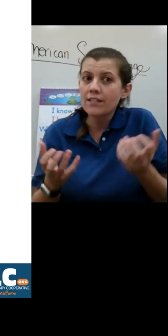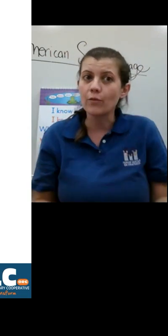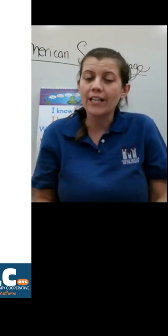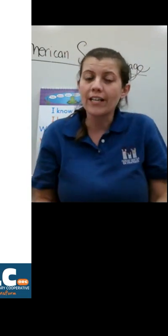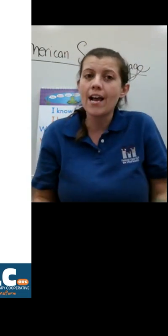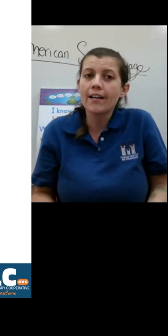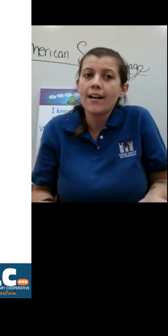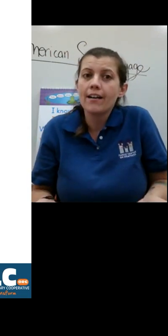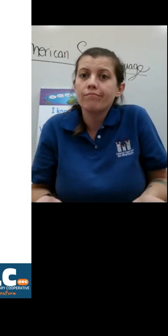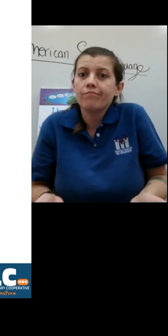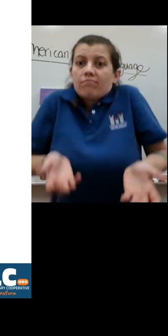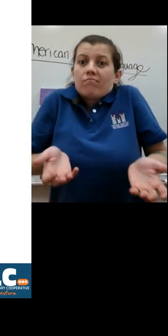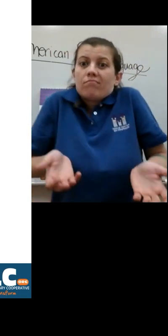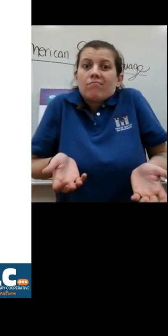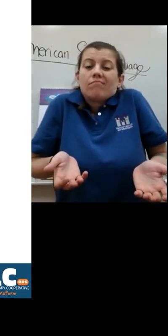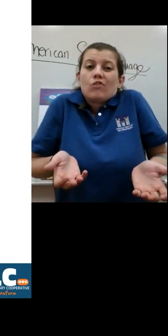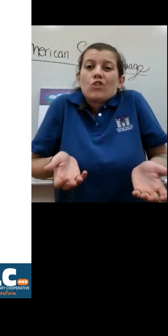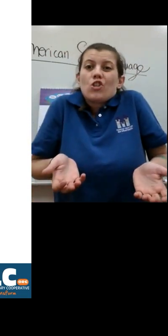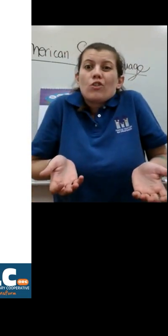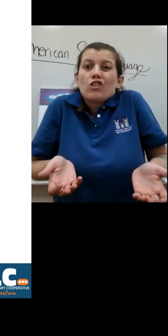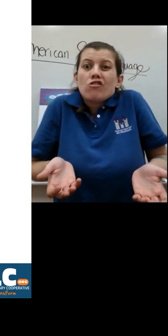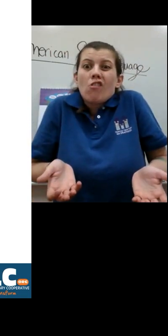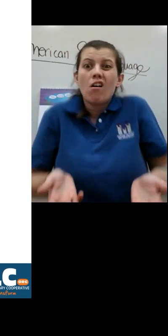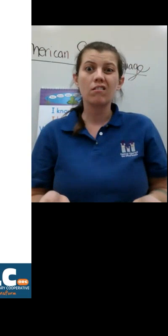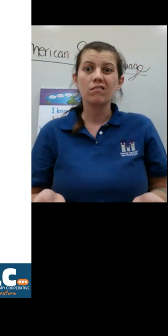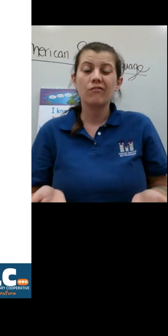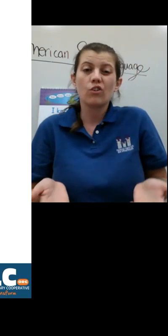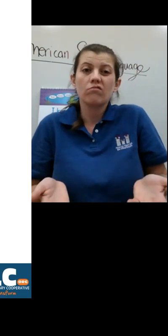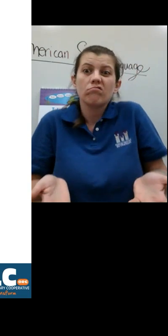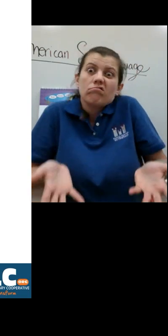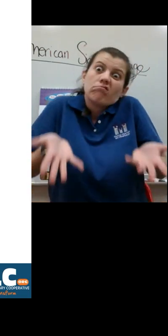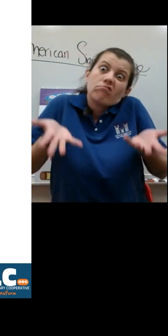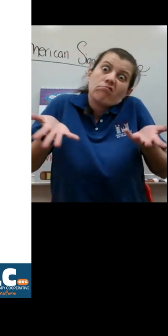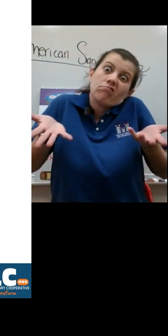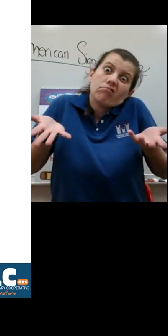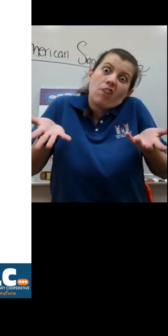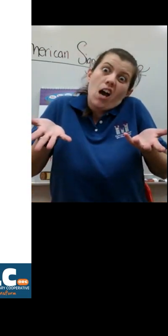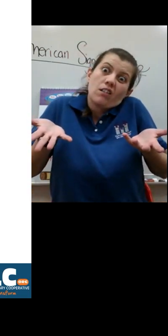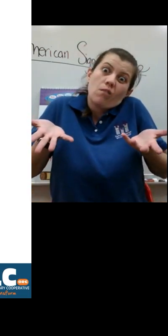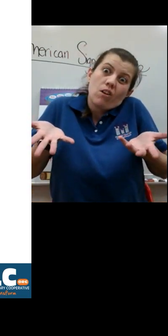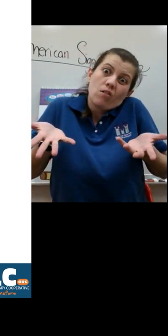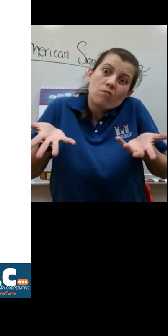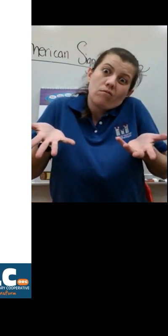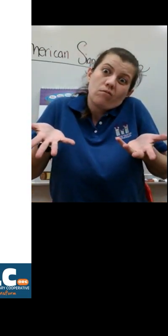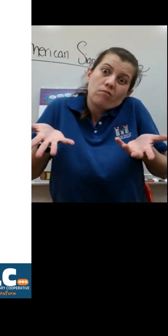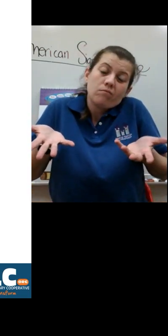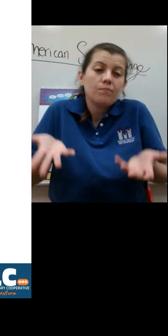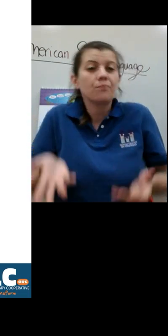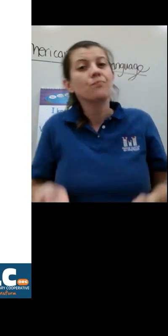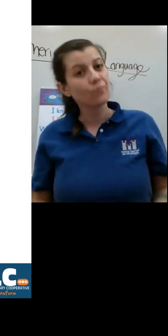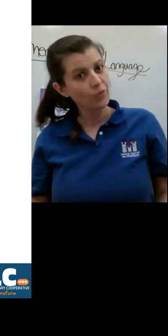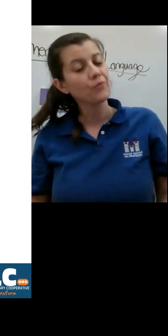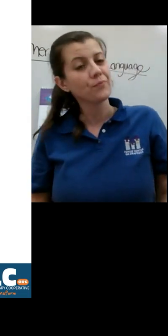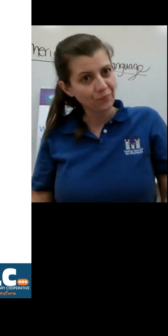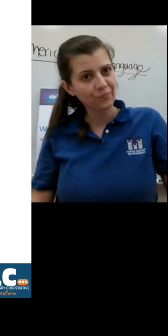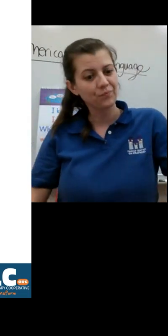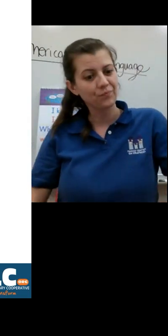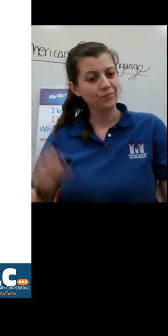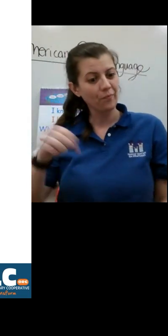Then if we want it, we can add a shoulder shot or I don't know.